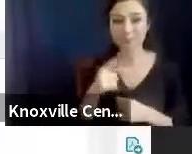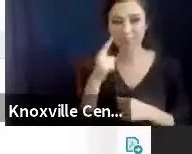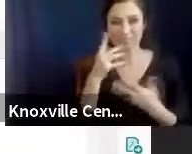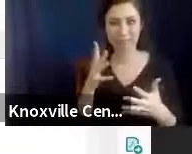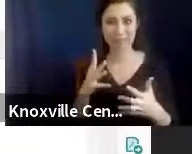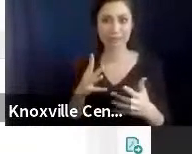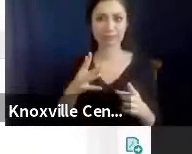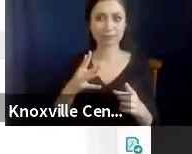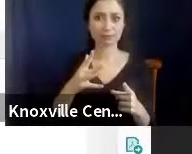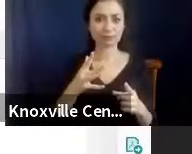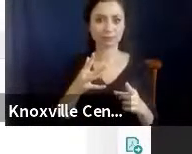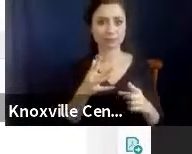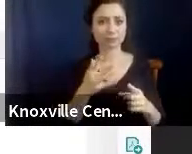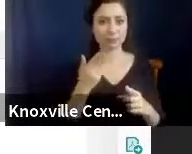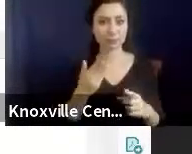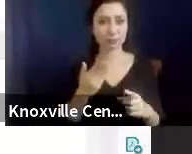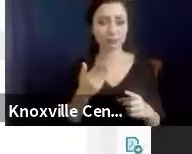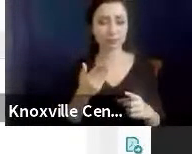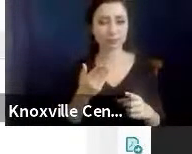it. Or is it not?